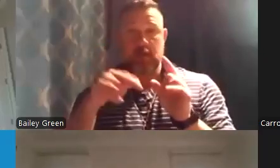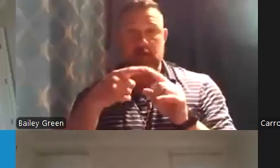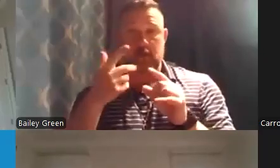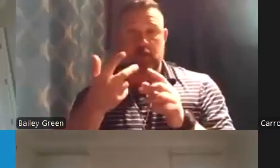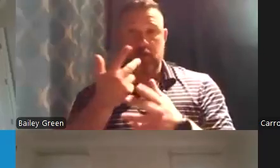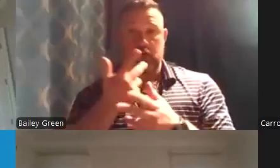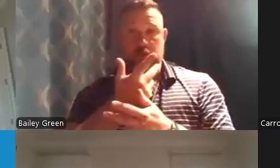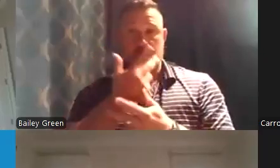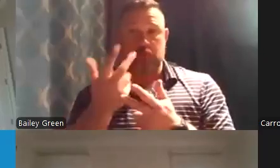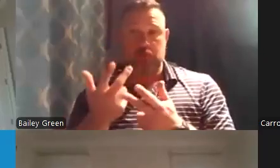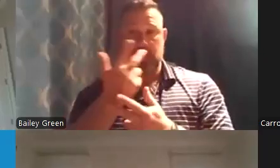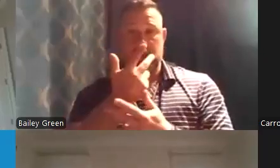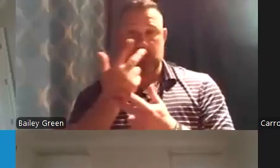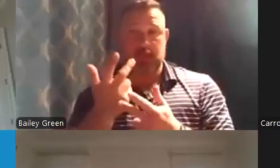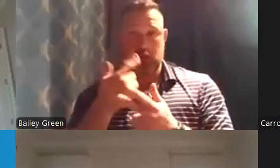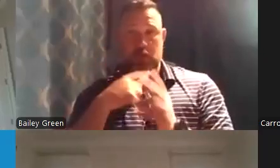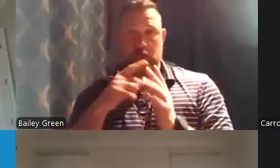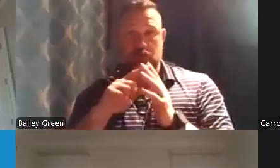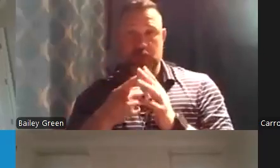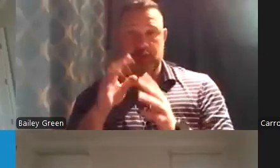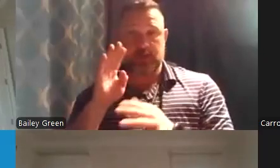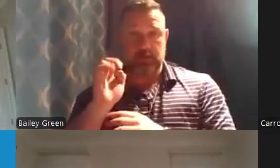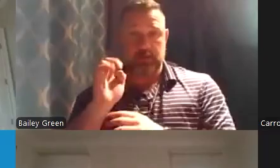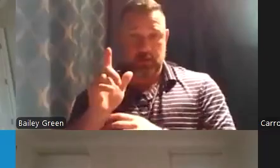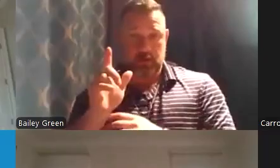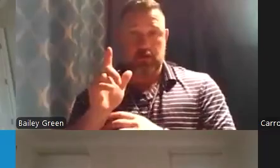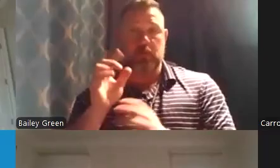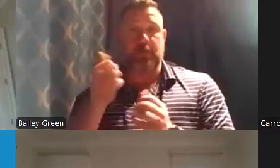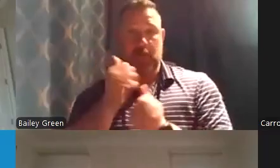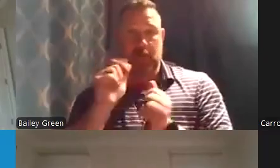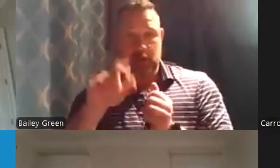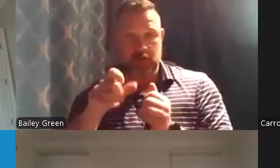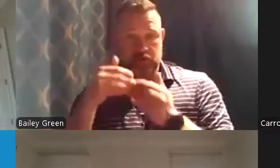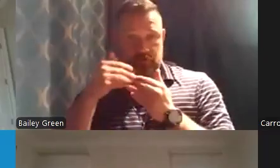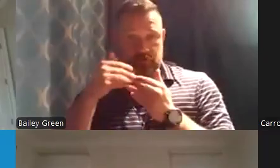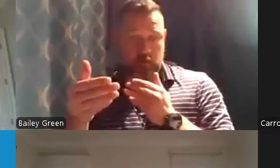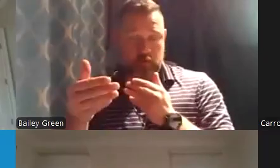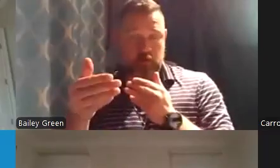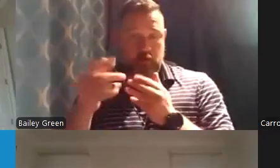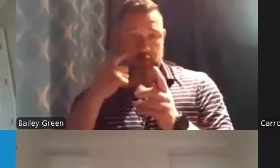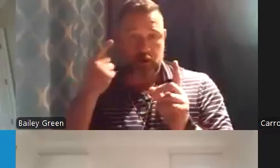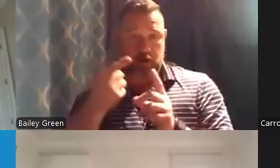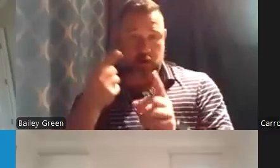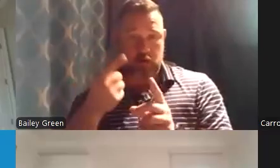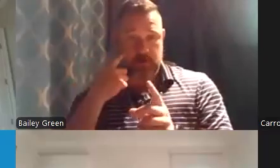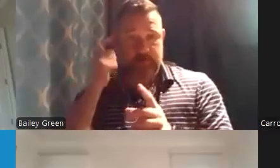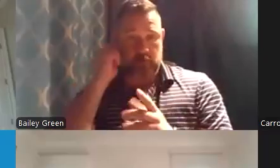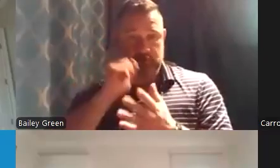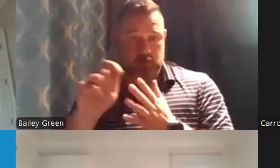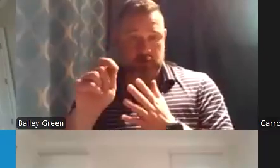3 areas that were originally in the bill as to whether any of those should carry forward as a priority for the